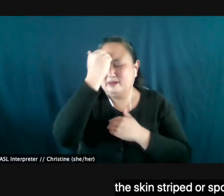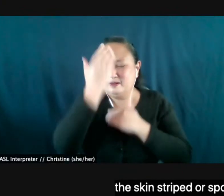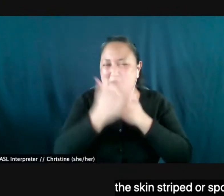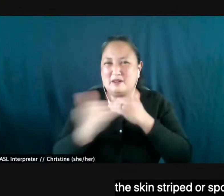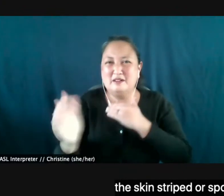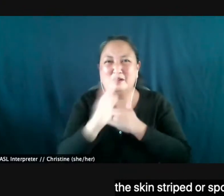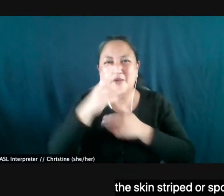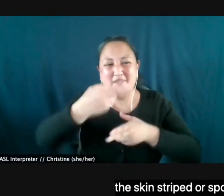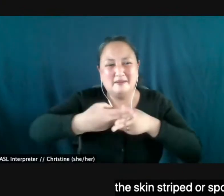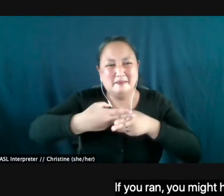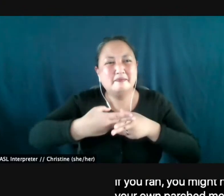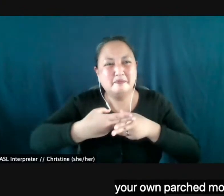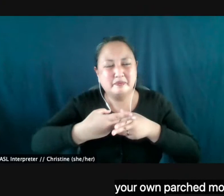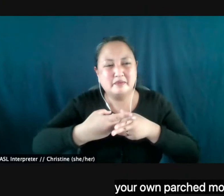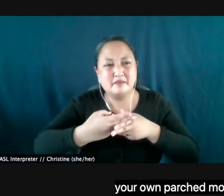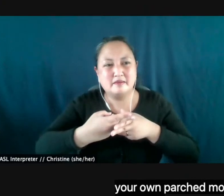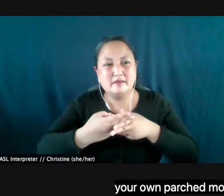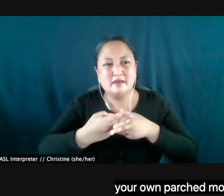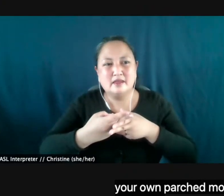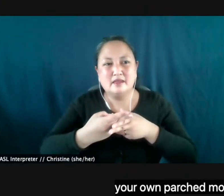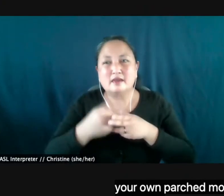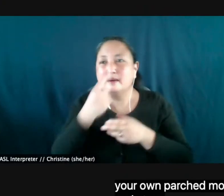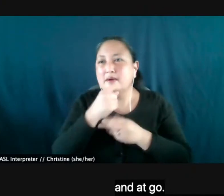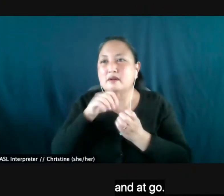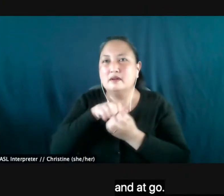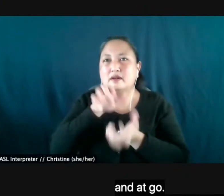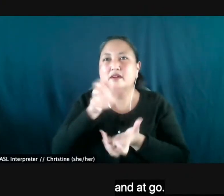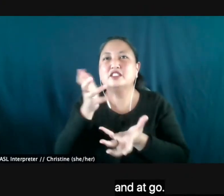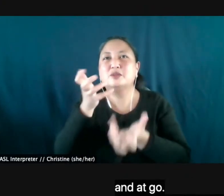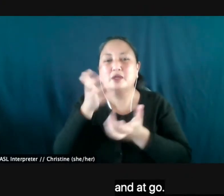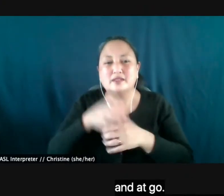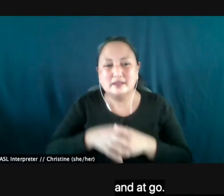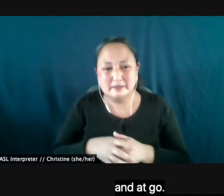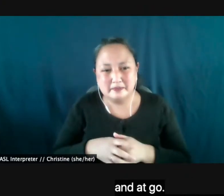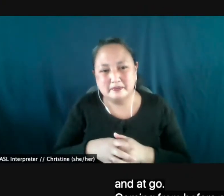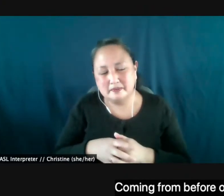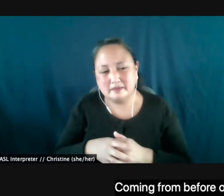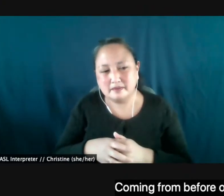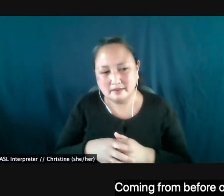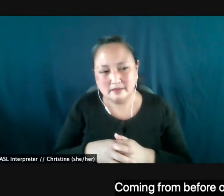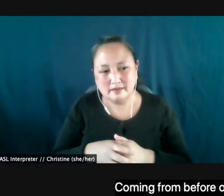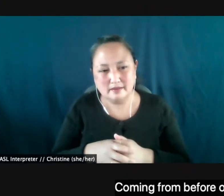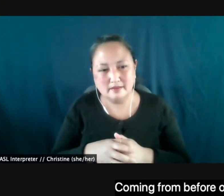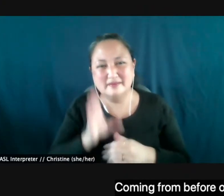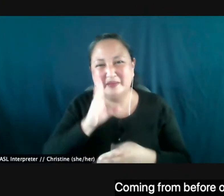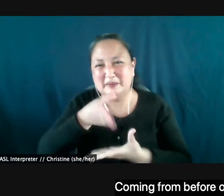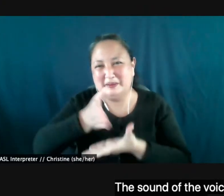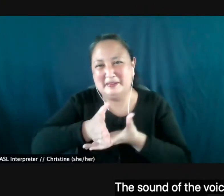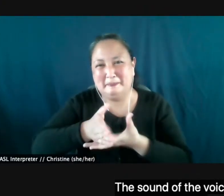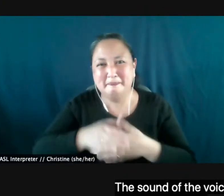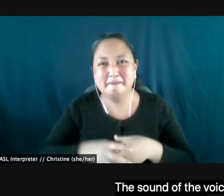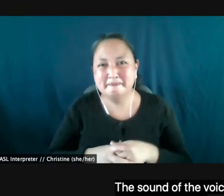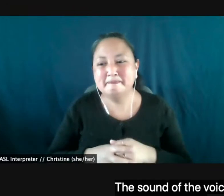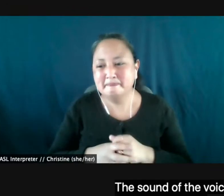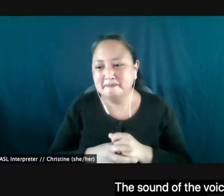name. She opens her mouth. She wants. And I will end there.